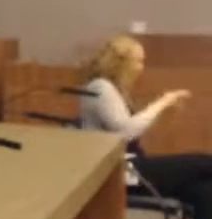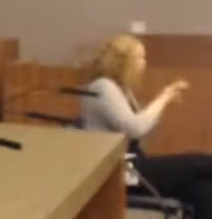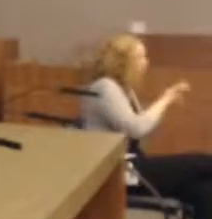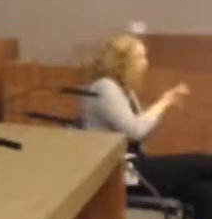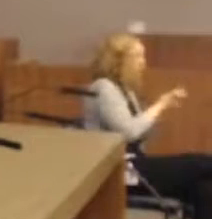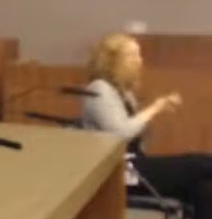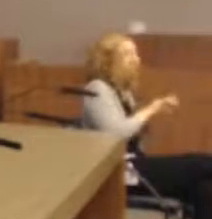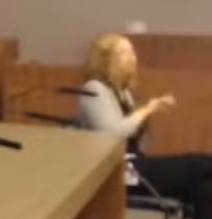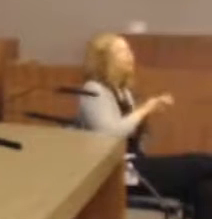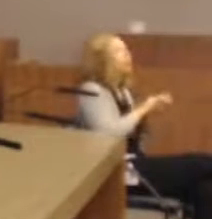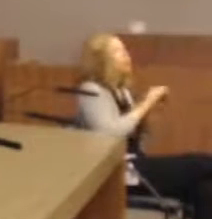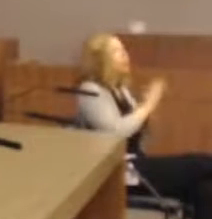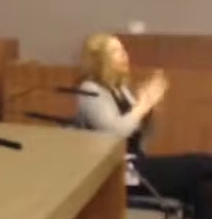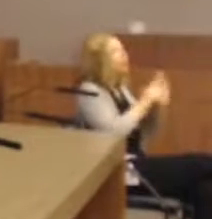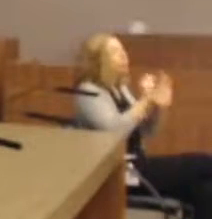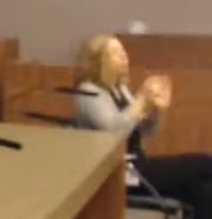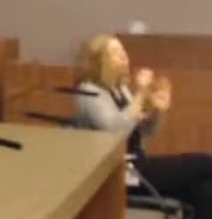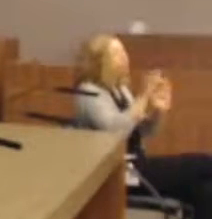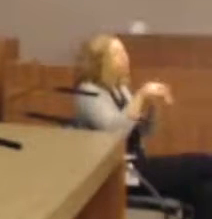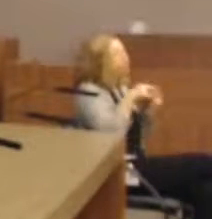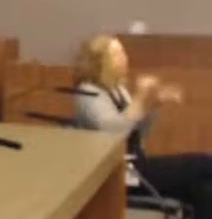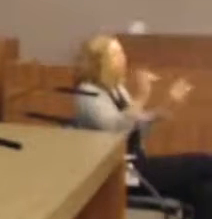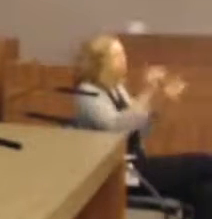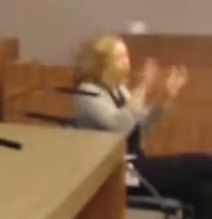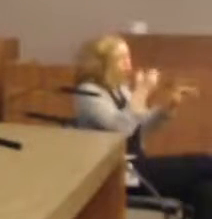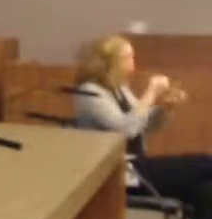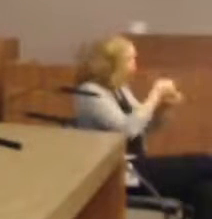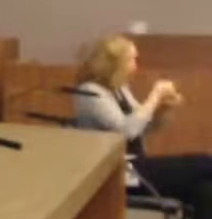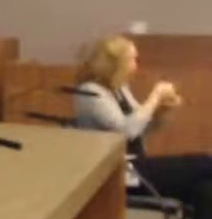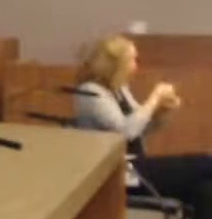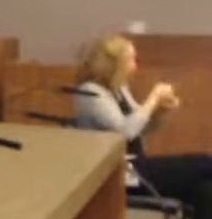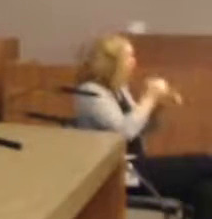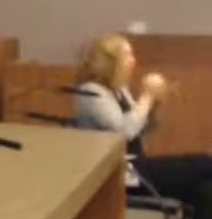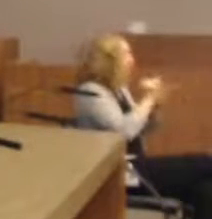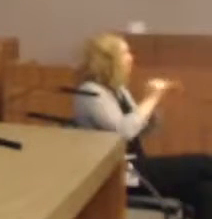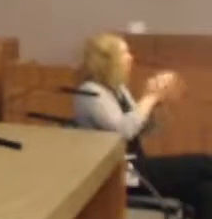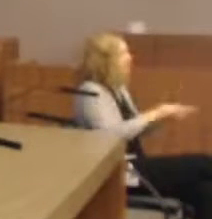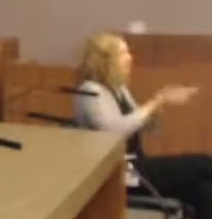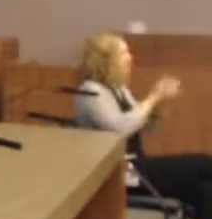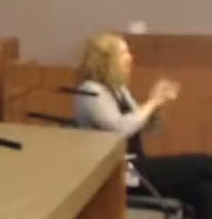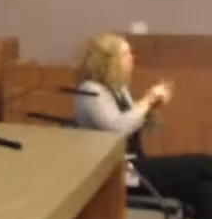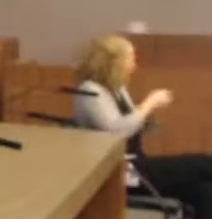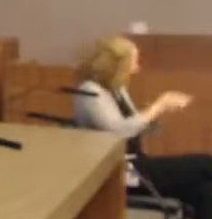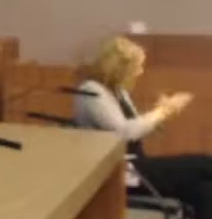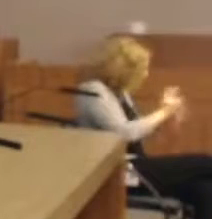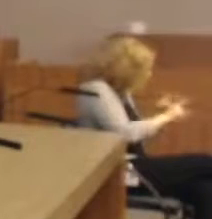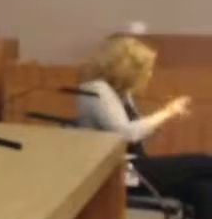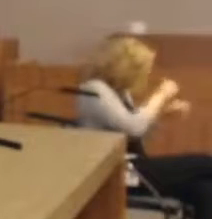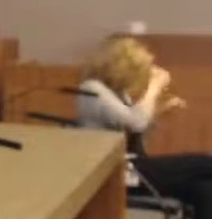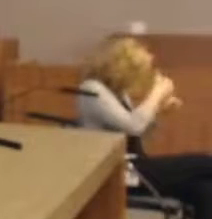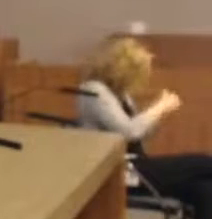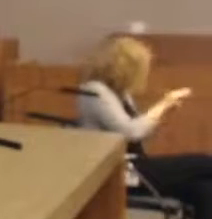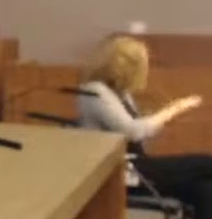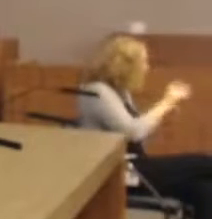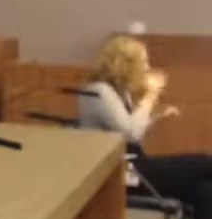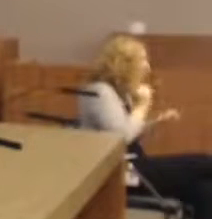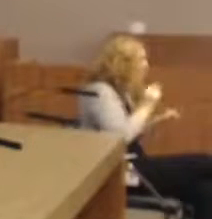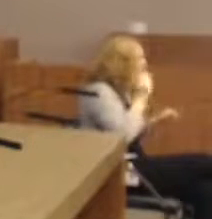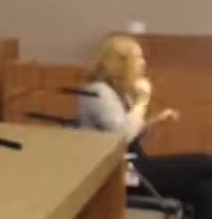gets turned off in trauma. This is very important when we ask people to recall their experience. So